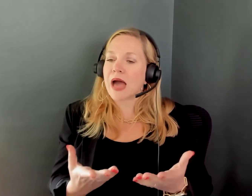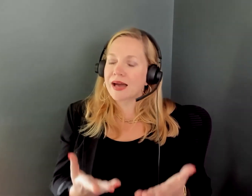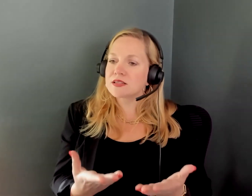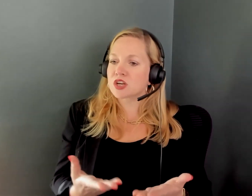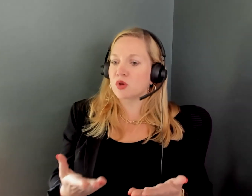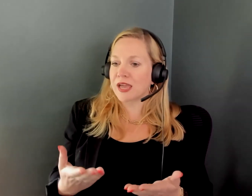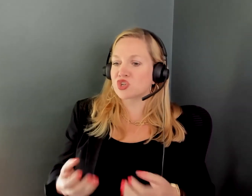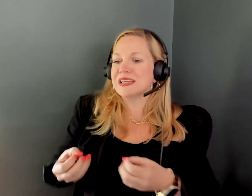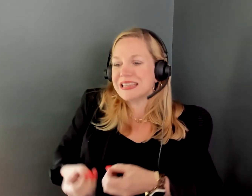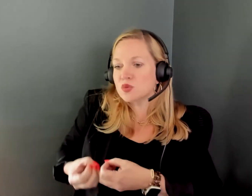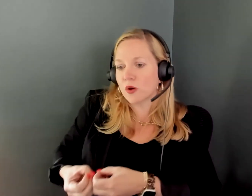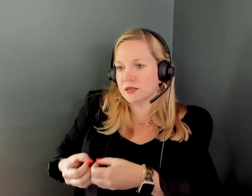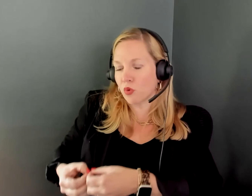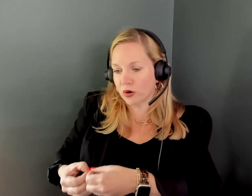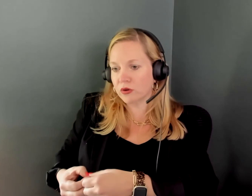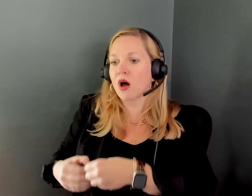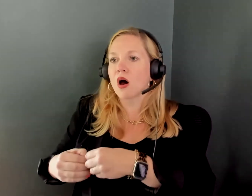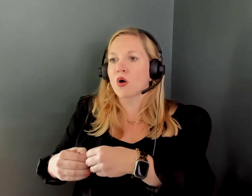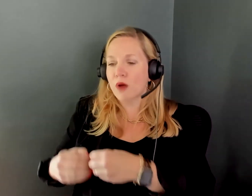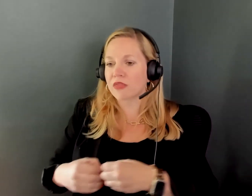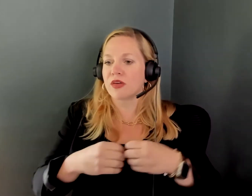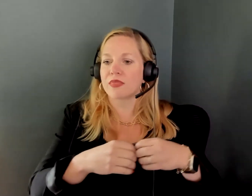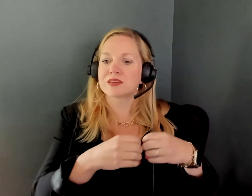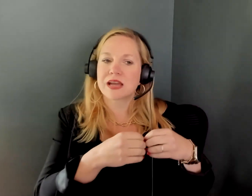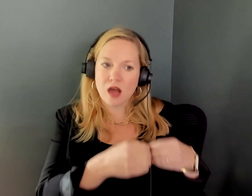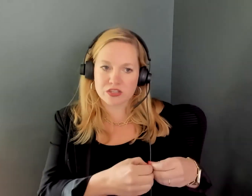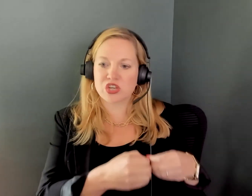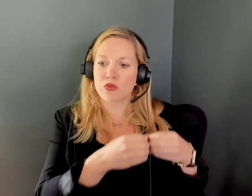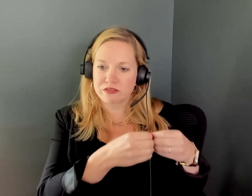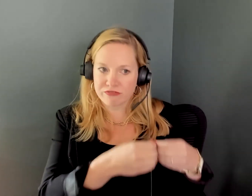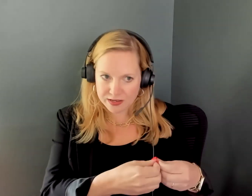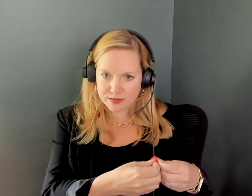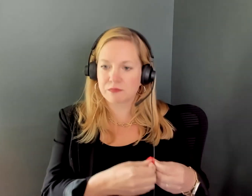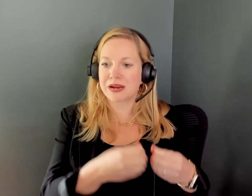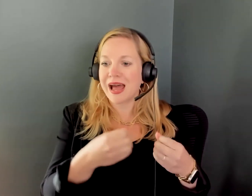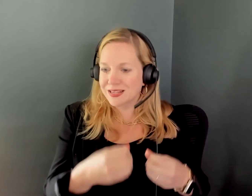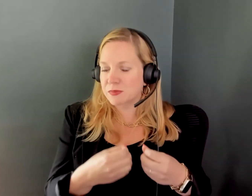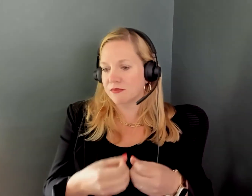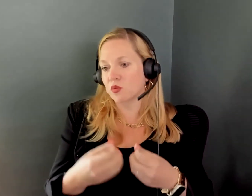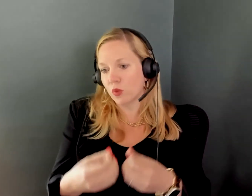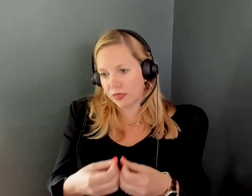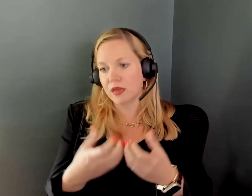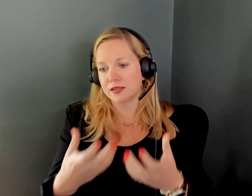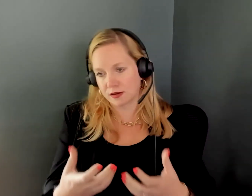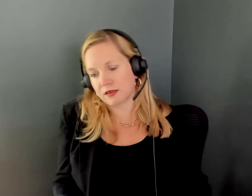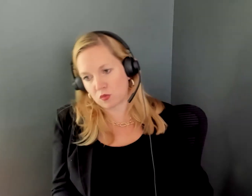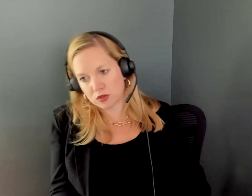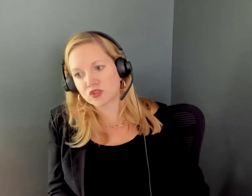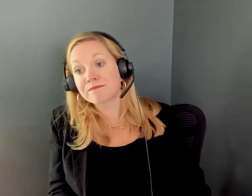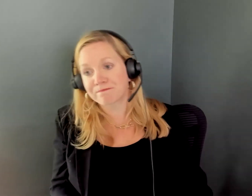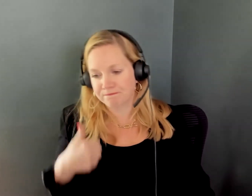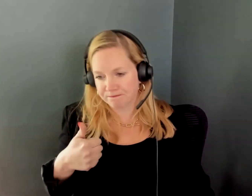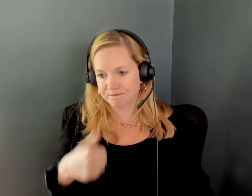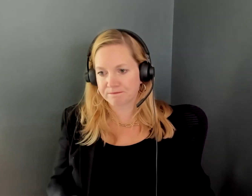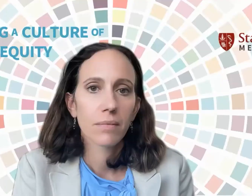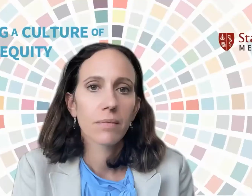but access to communication is what's important rather than the technology or the device, but it has to be given with a signed language.